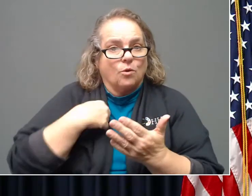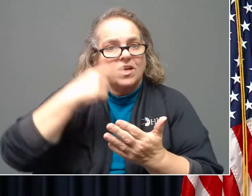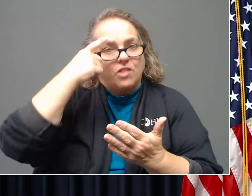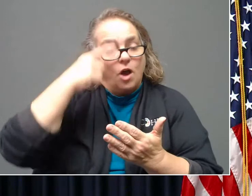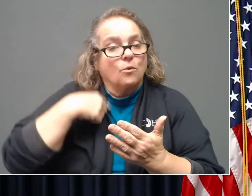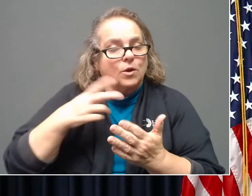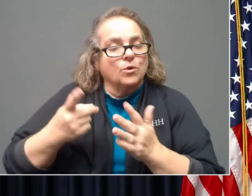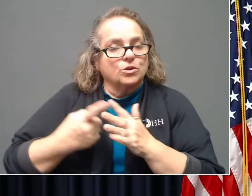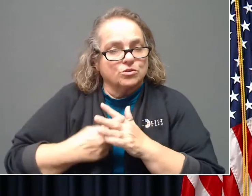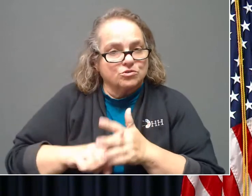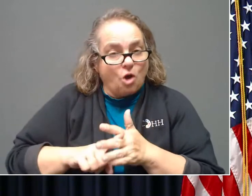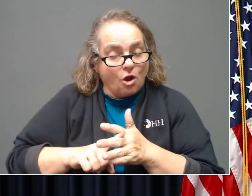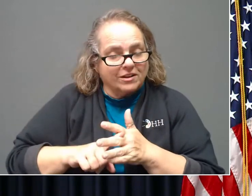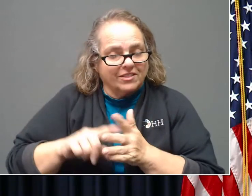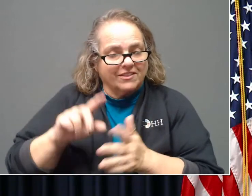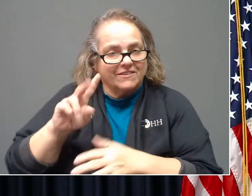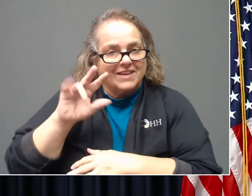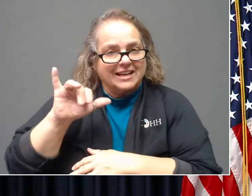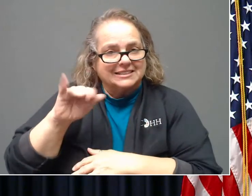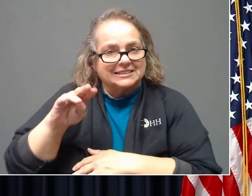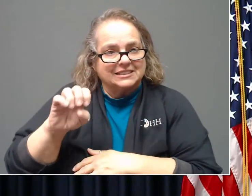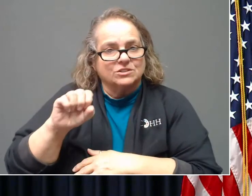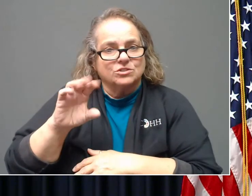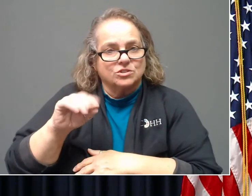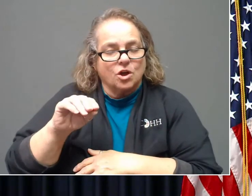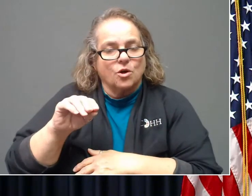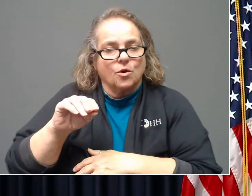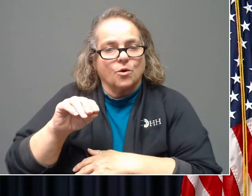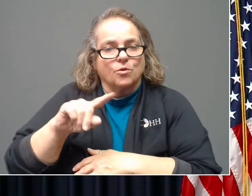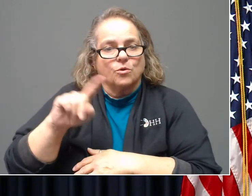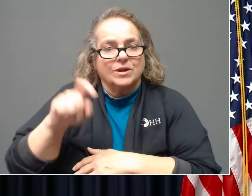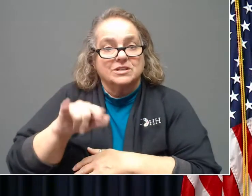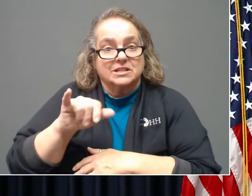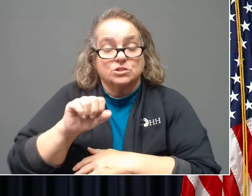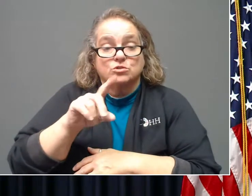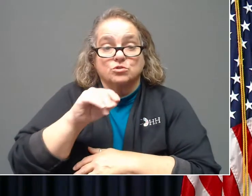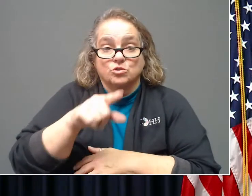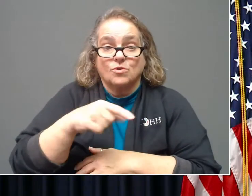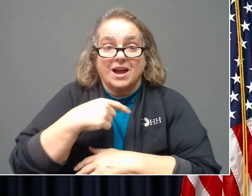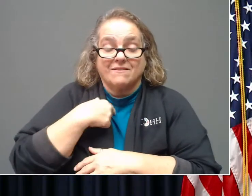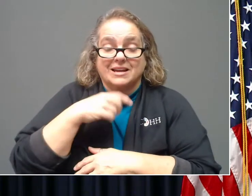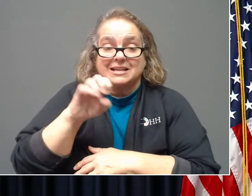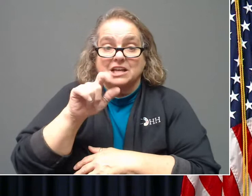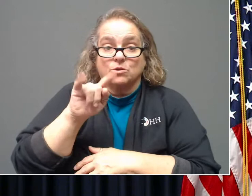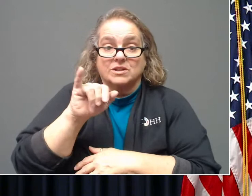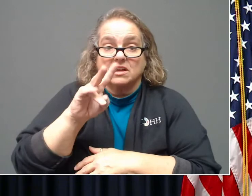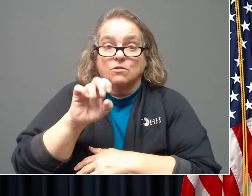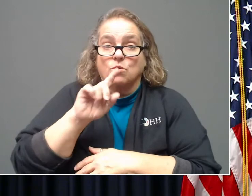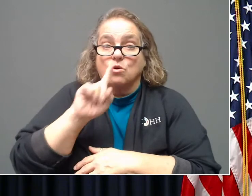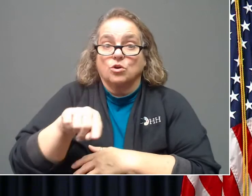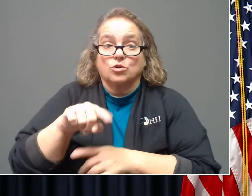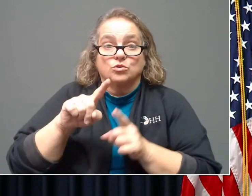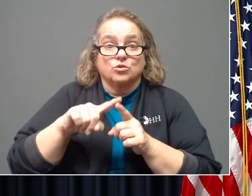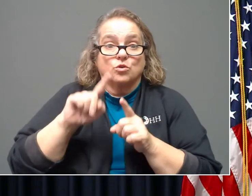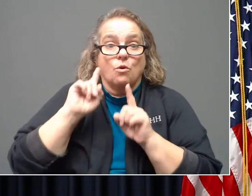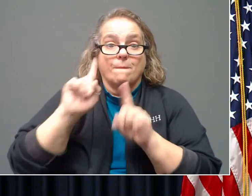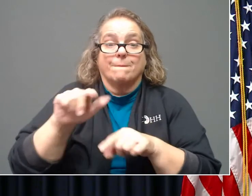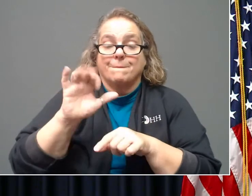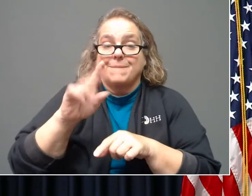the vaccines. And so there's a question, would I have an executive order to mandate the return to in-person learning? I'm not going to have an